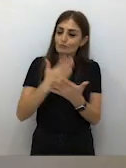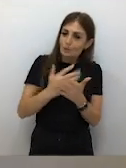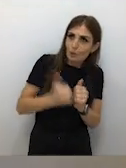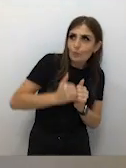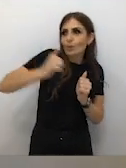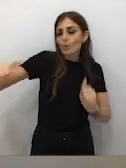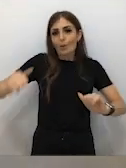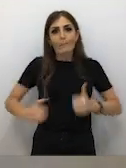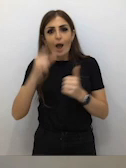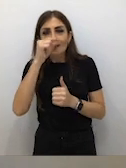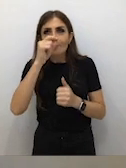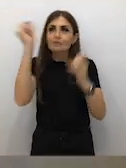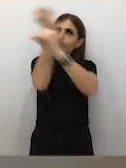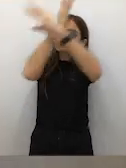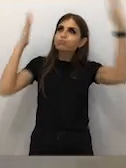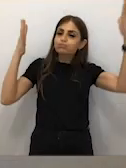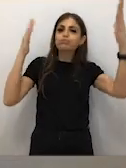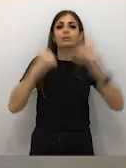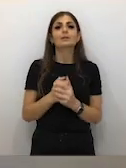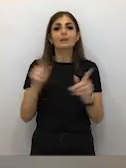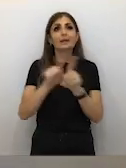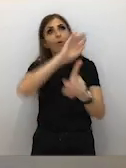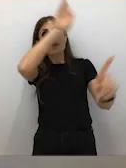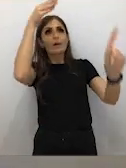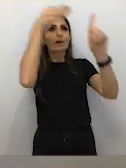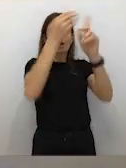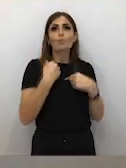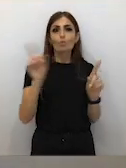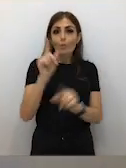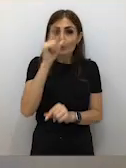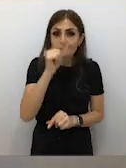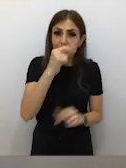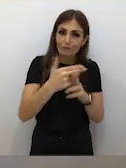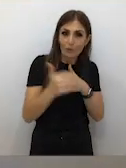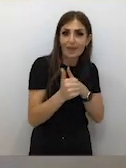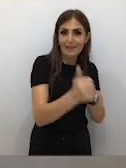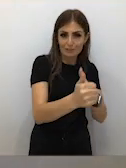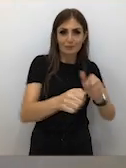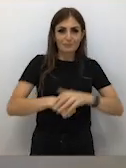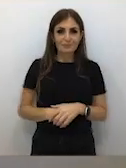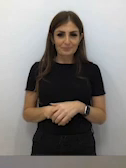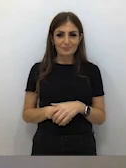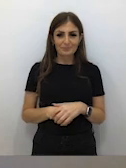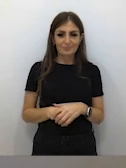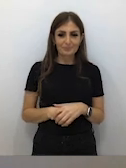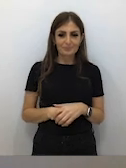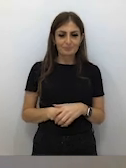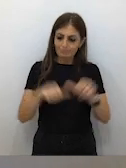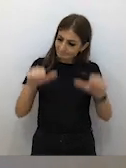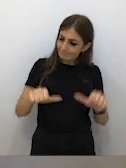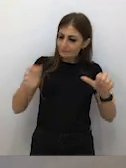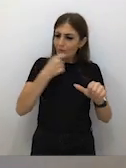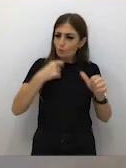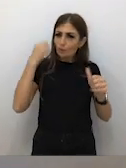leadership program has really expanded my capacity for imagining and reaching beyond what I thought was possible in terms of leadership.